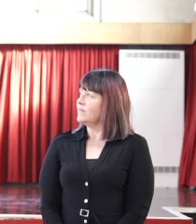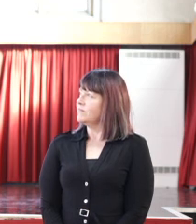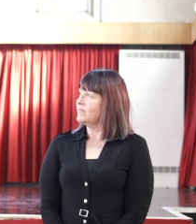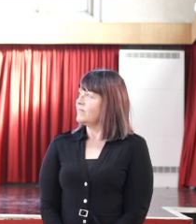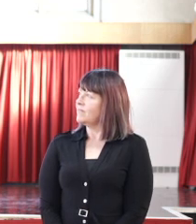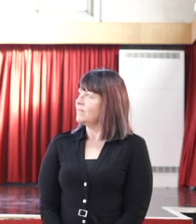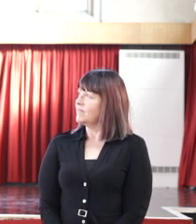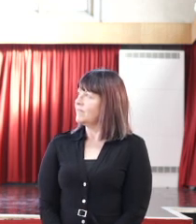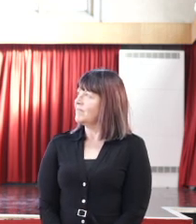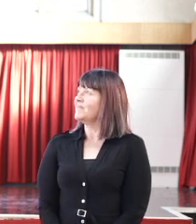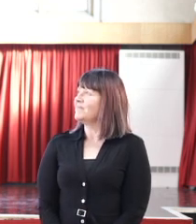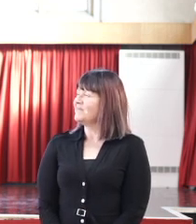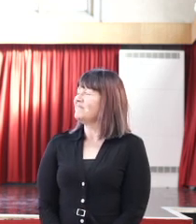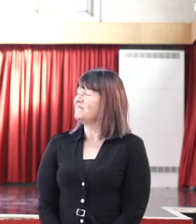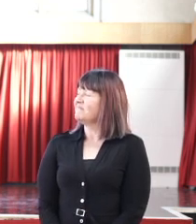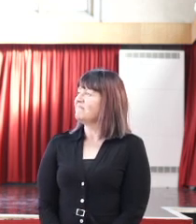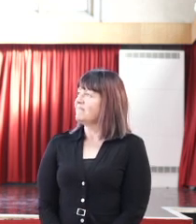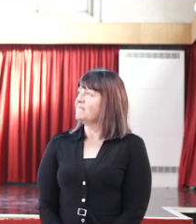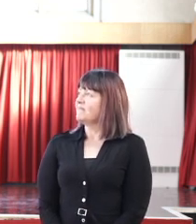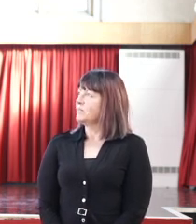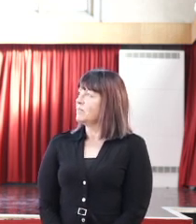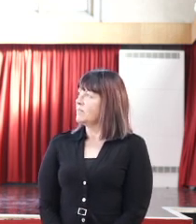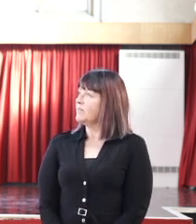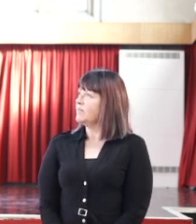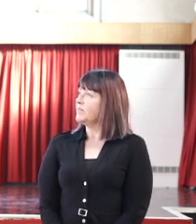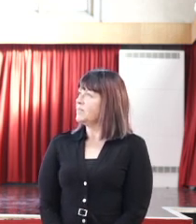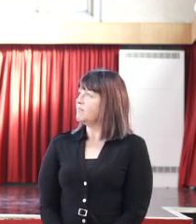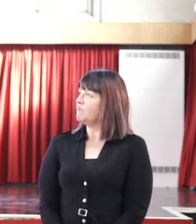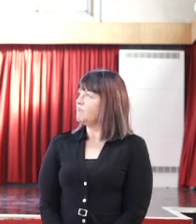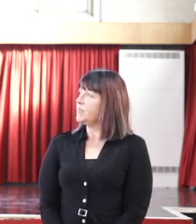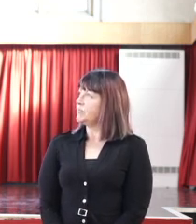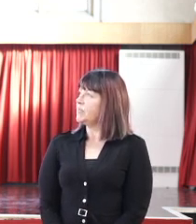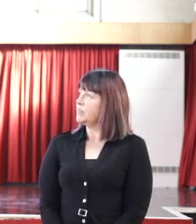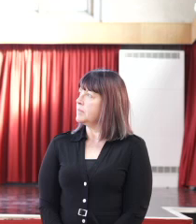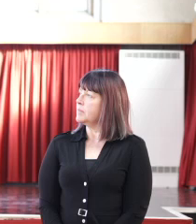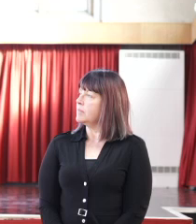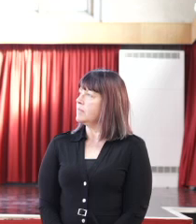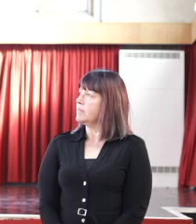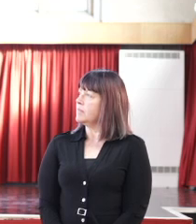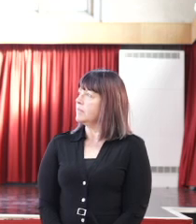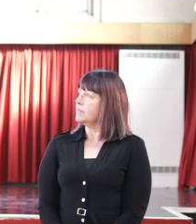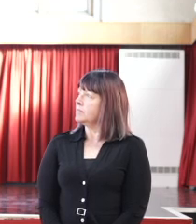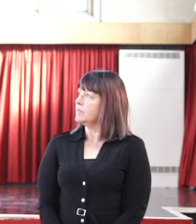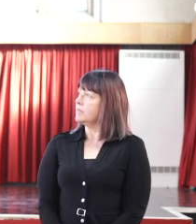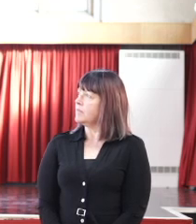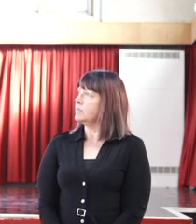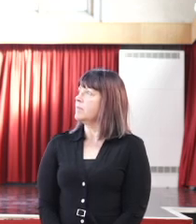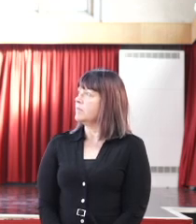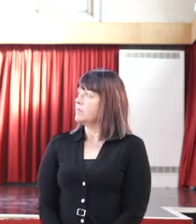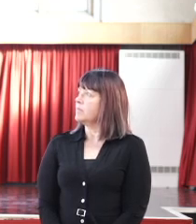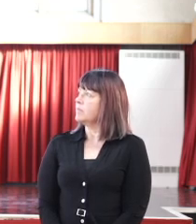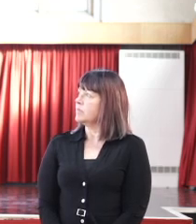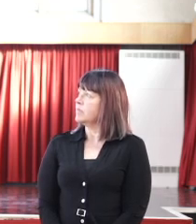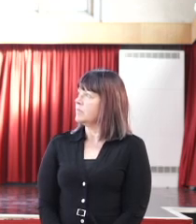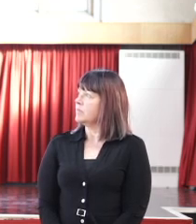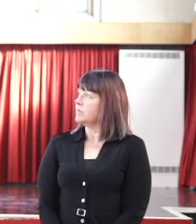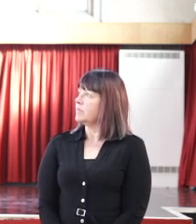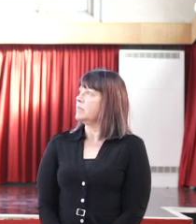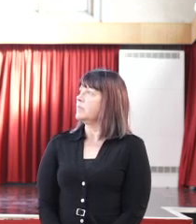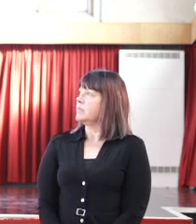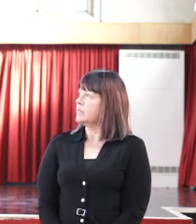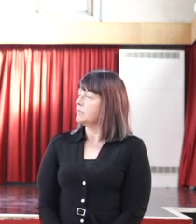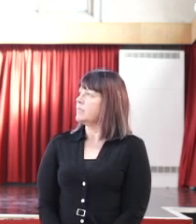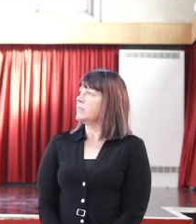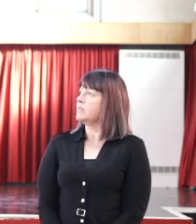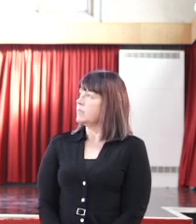When we all get together, there's very few of us really, but it's lovely to see each other. And we strongly believe in unity and